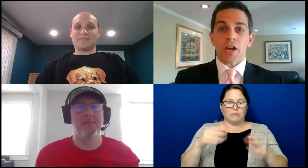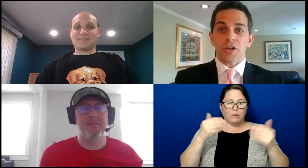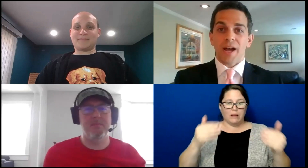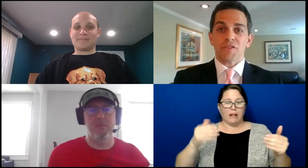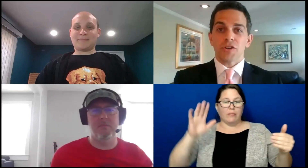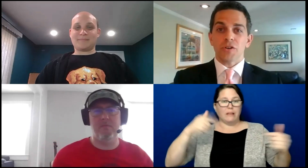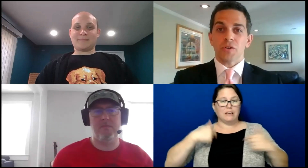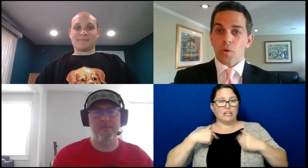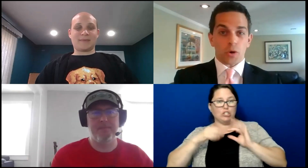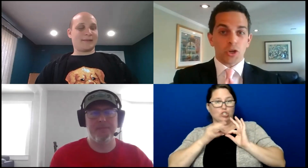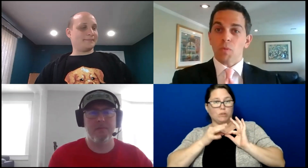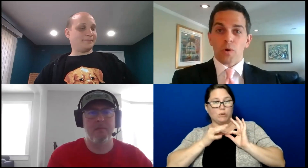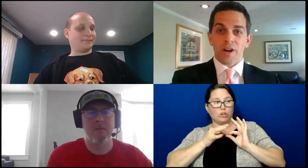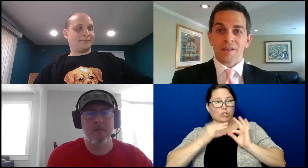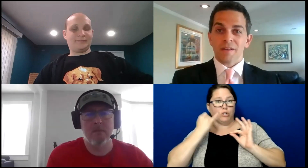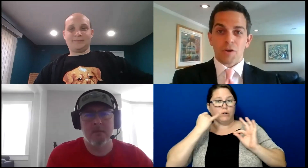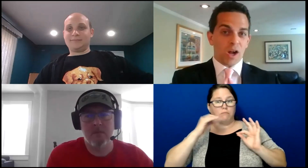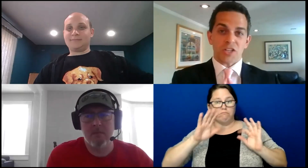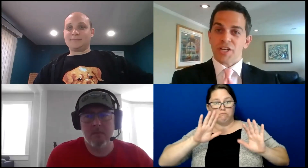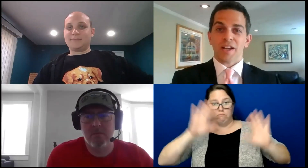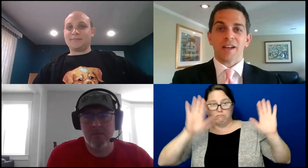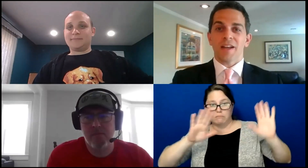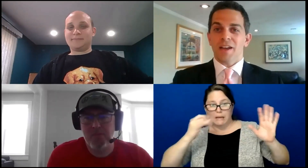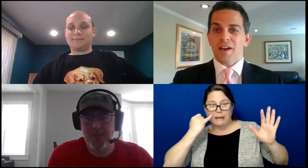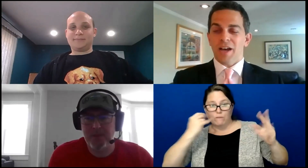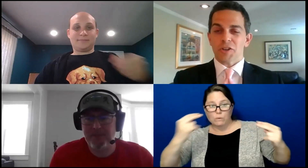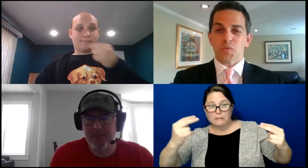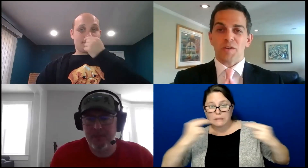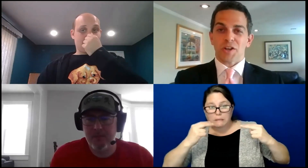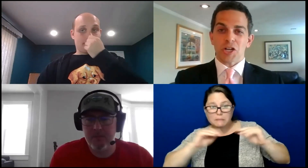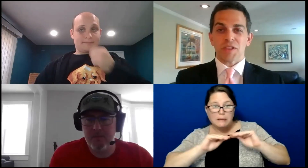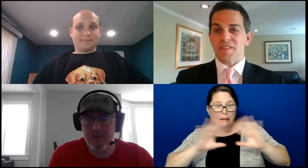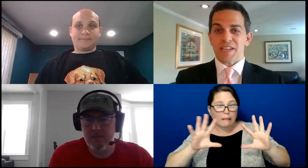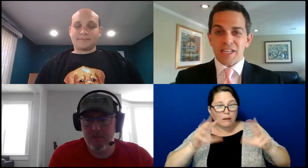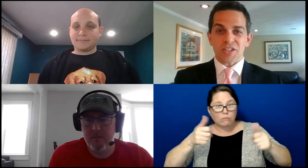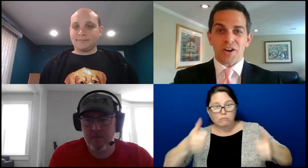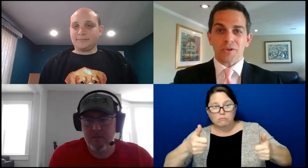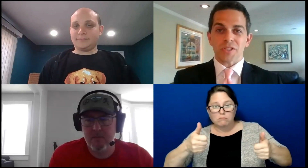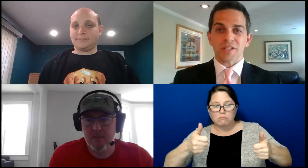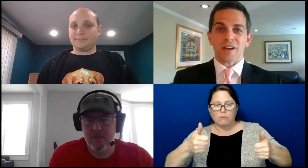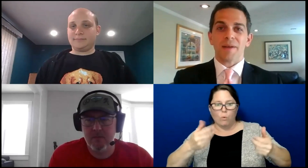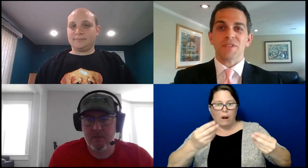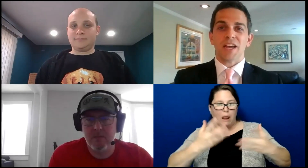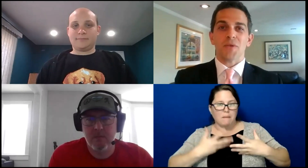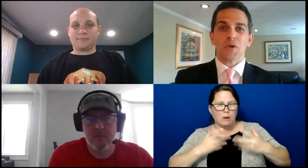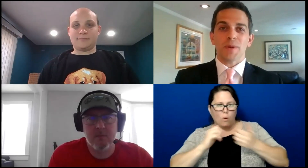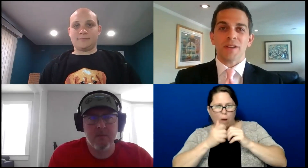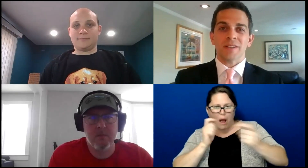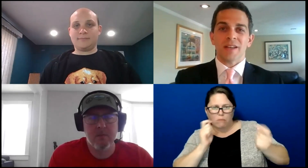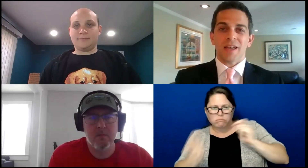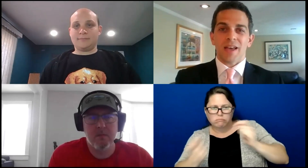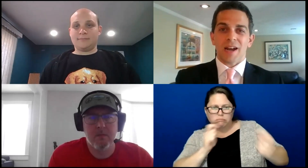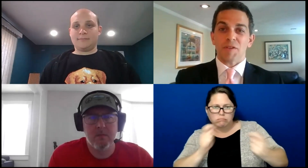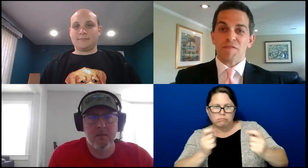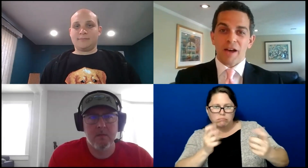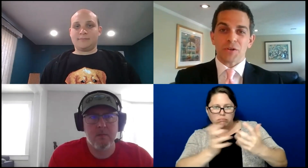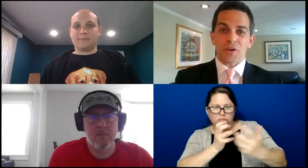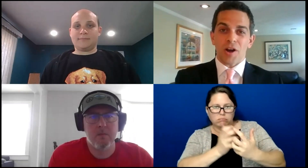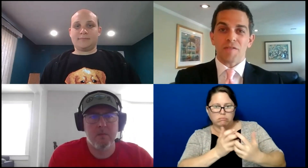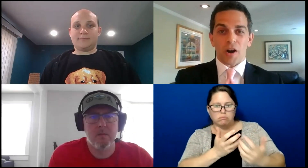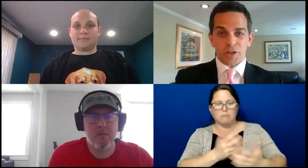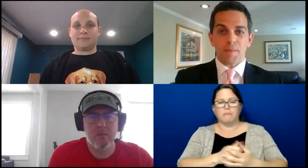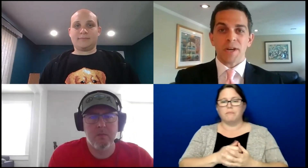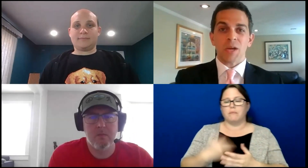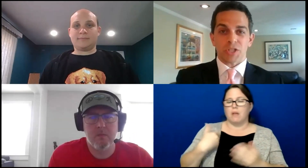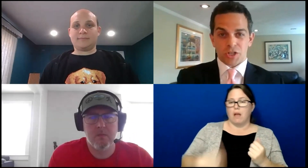So I want to say a good afternoon or good morning if you're watching elsewhere in the country than the East Coast. I'm Danny Rubin, and I'm the